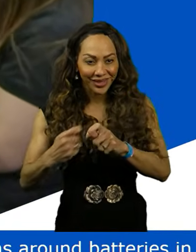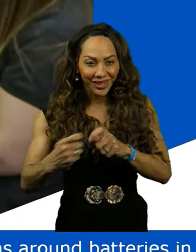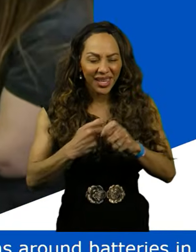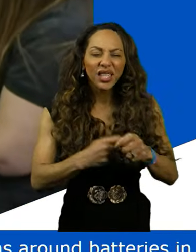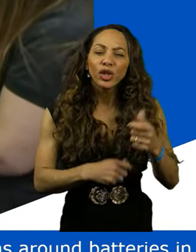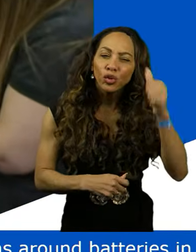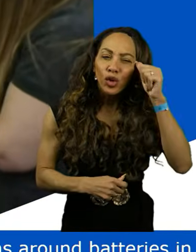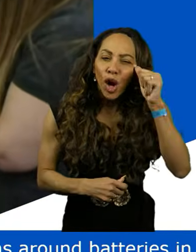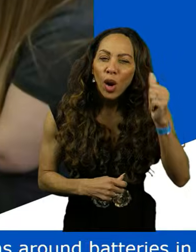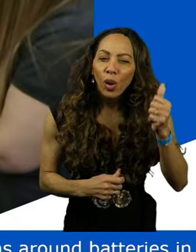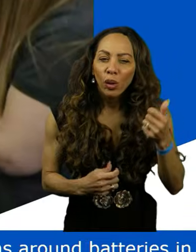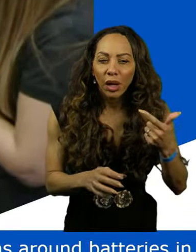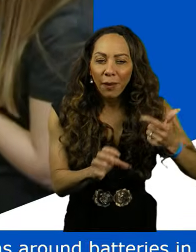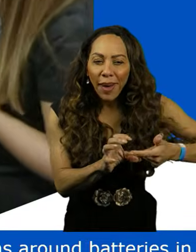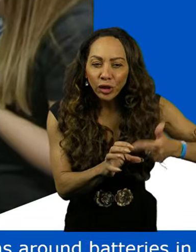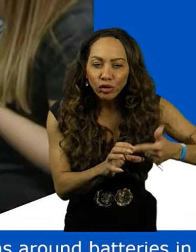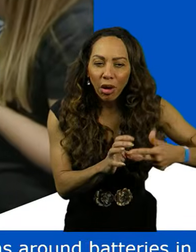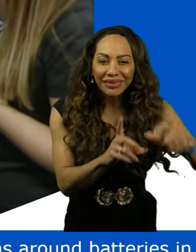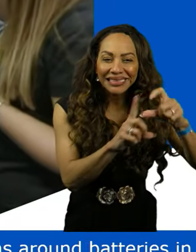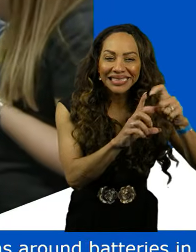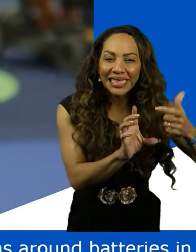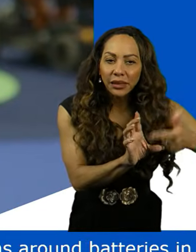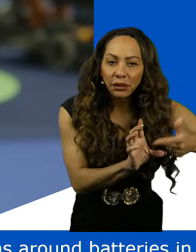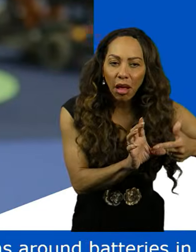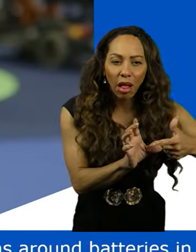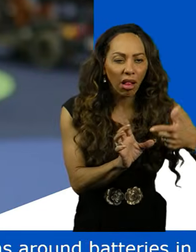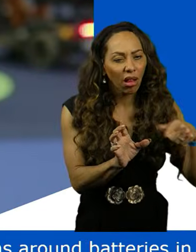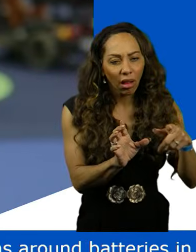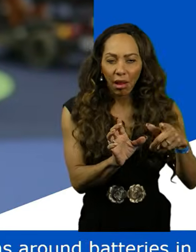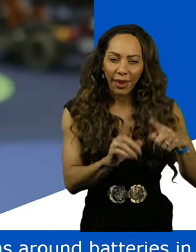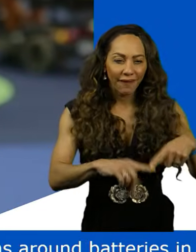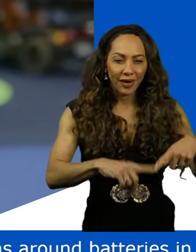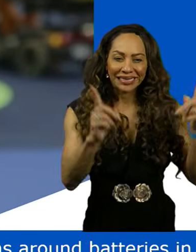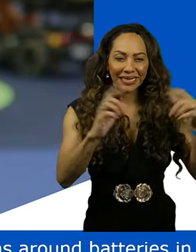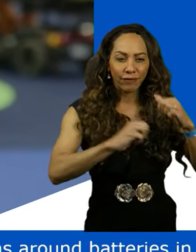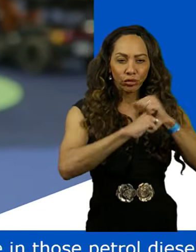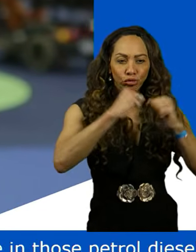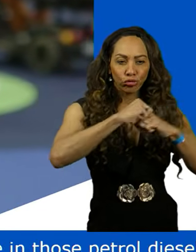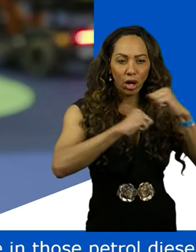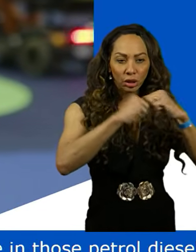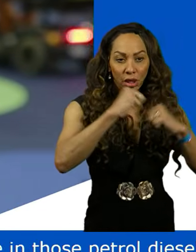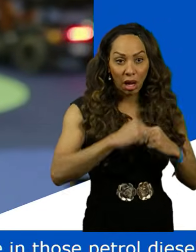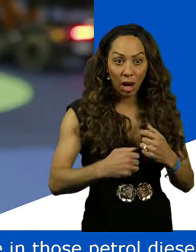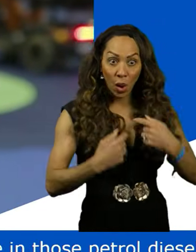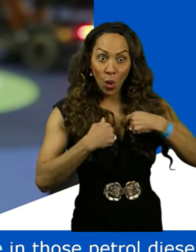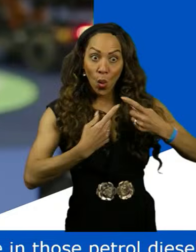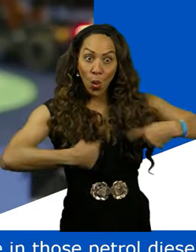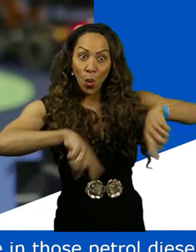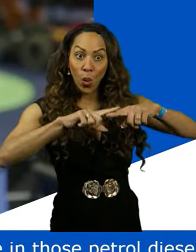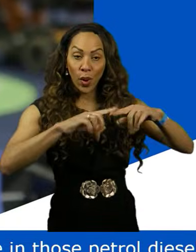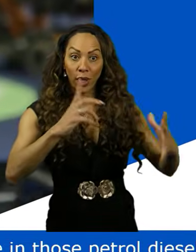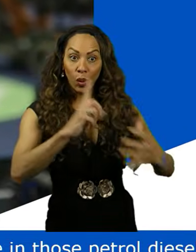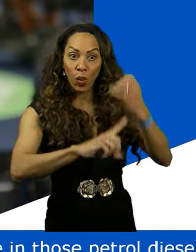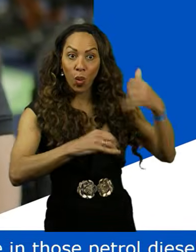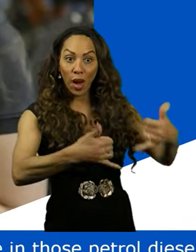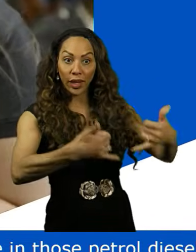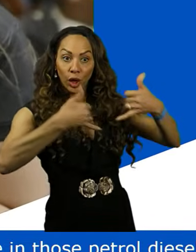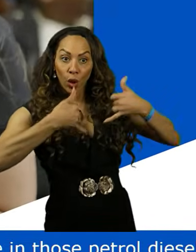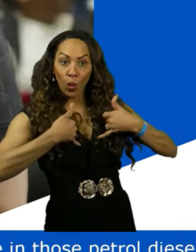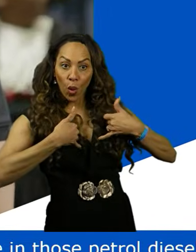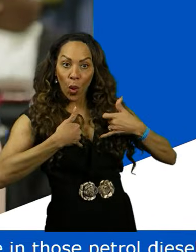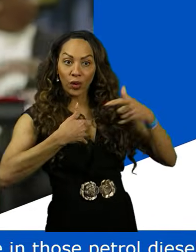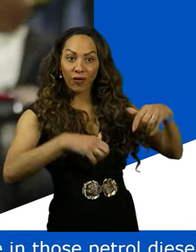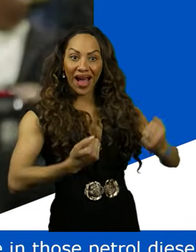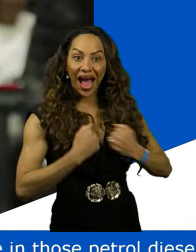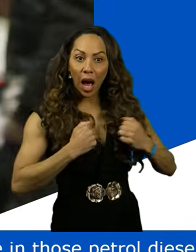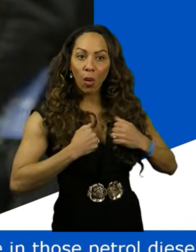diesel cars. So yeah, the power pack there we actually won an award for last year for innovation, Congratulations. which we're